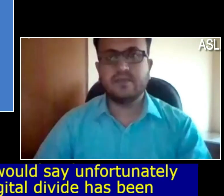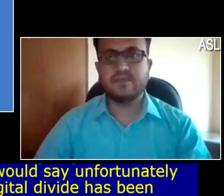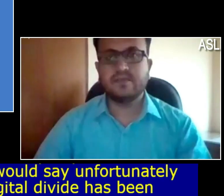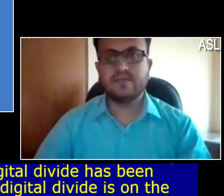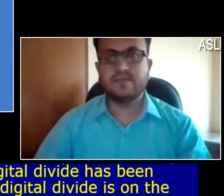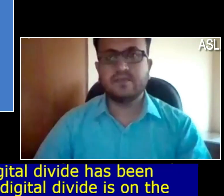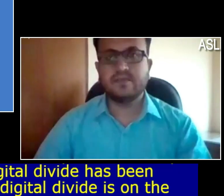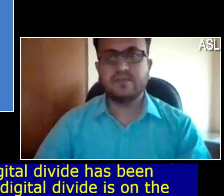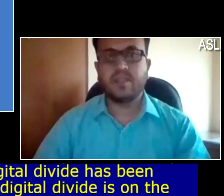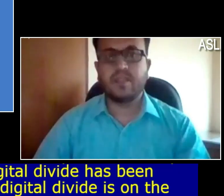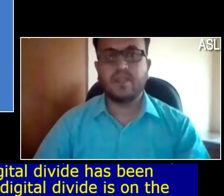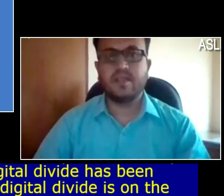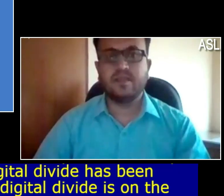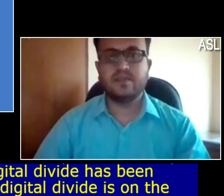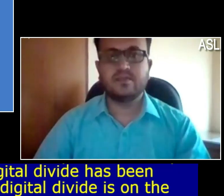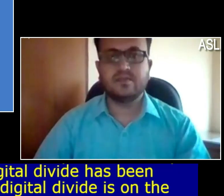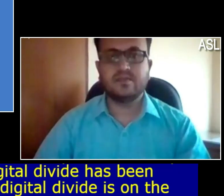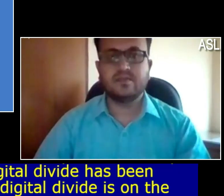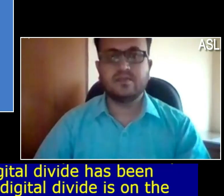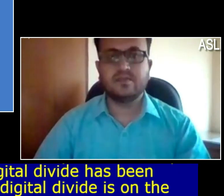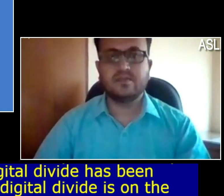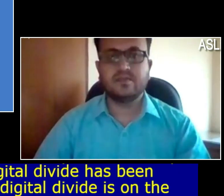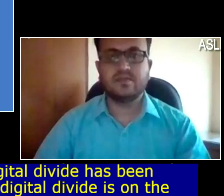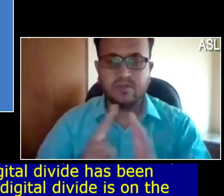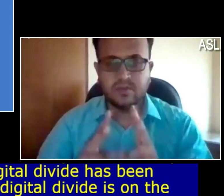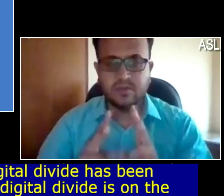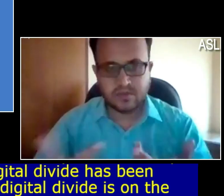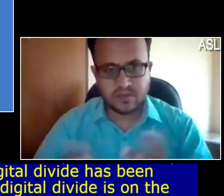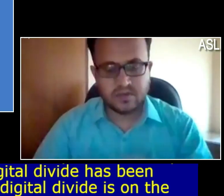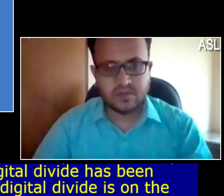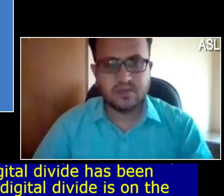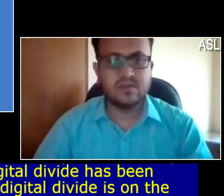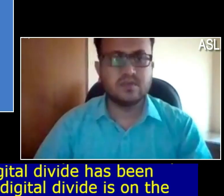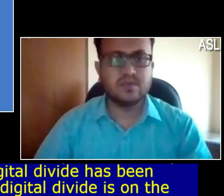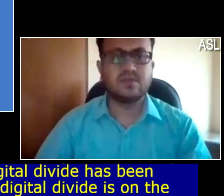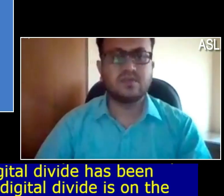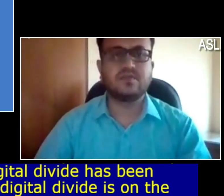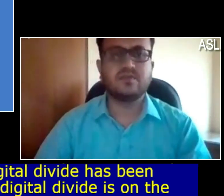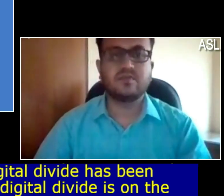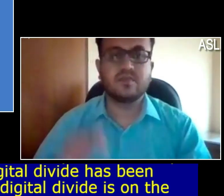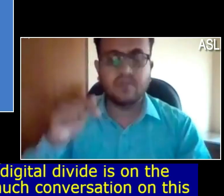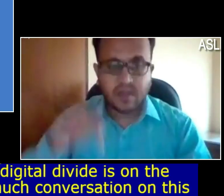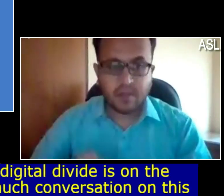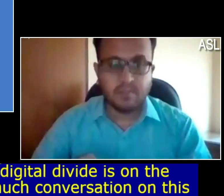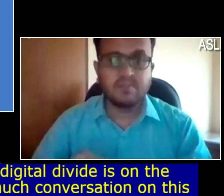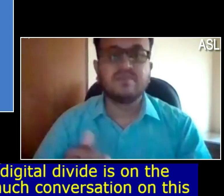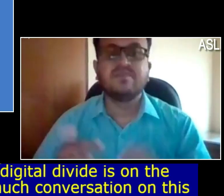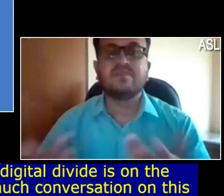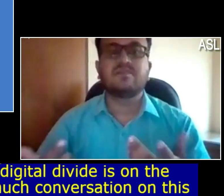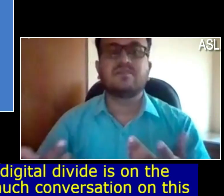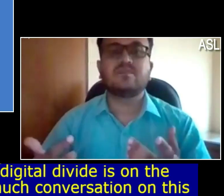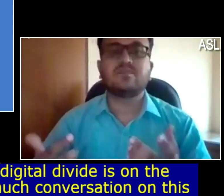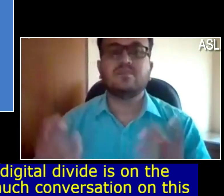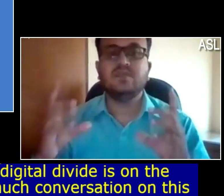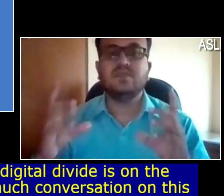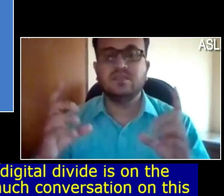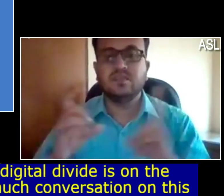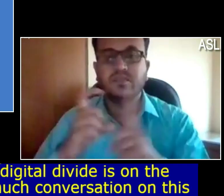of discussion of digital divide, but then we moved to digital inclusion more. But now again we back to the digital divide discussion, where we are seeing